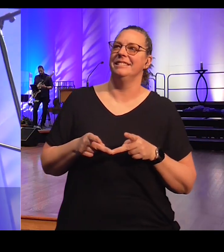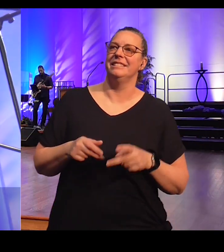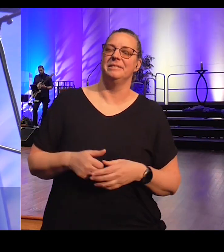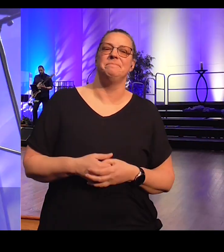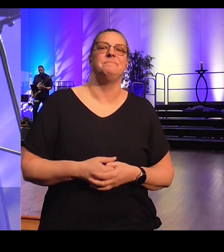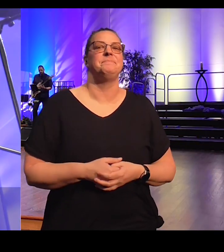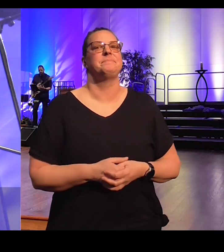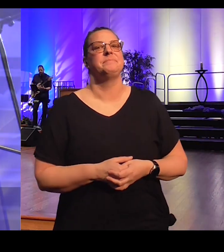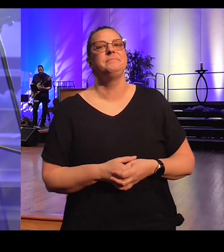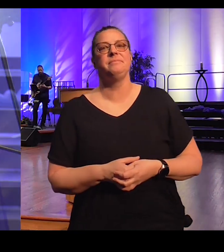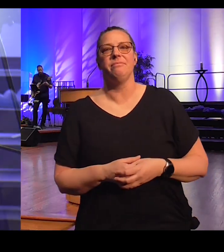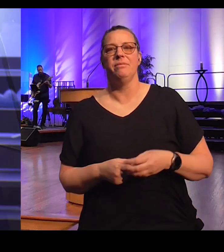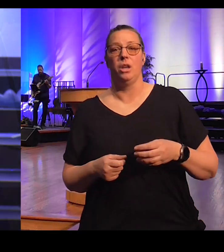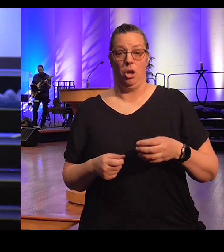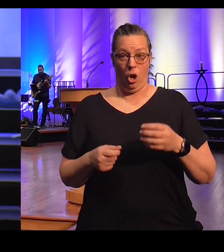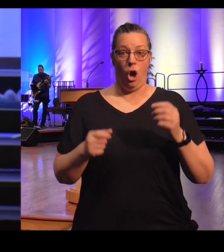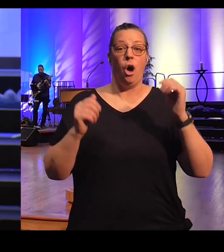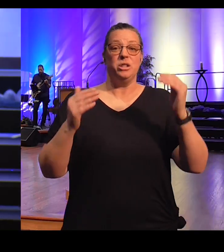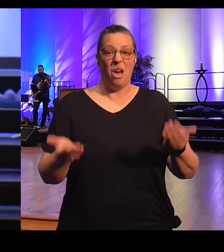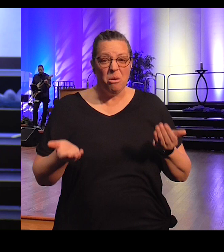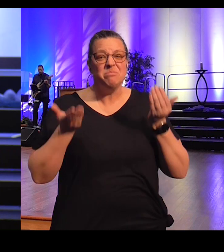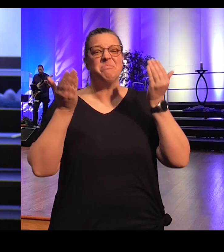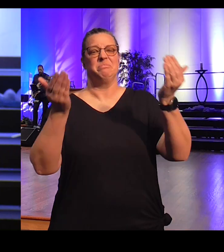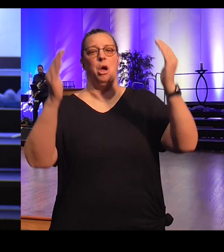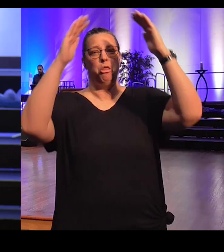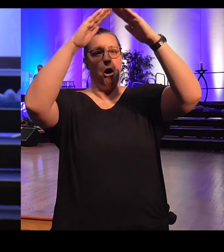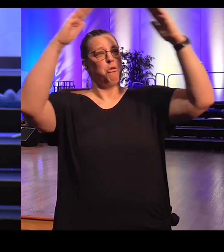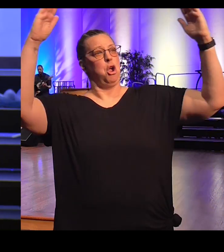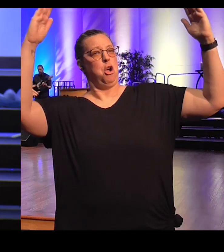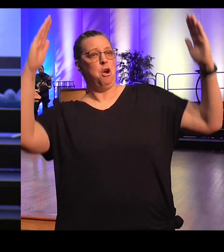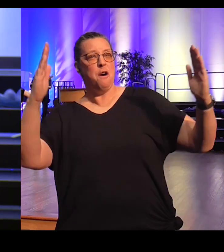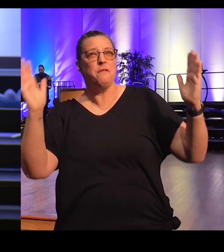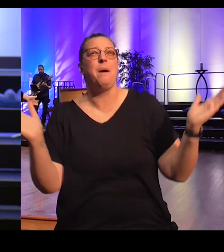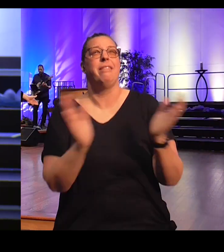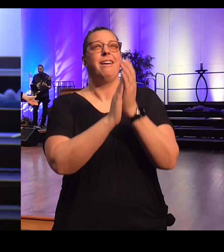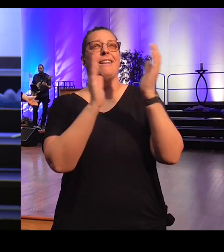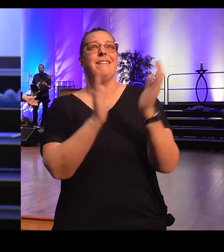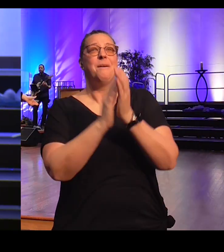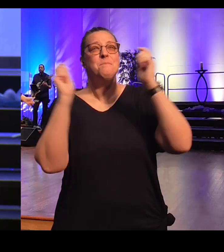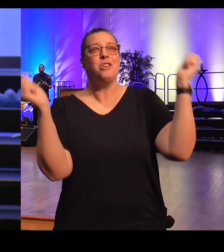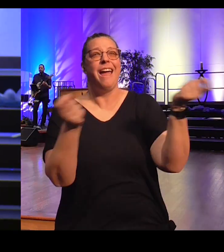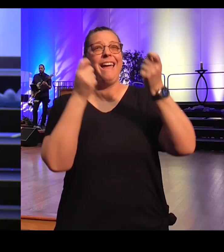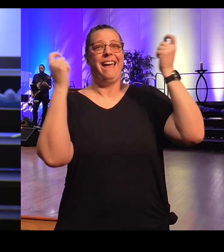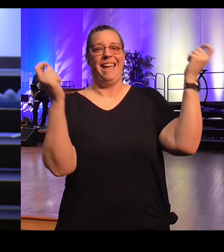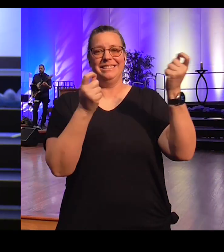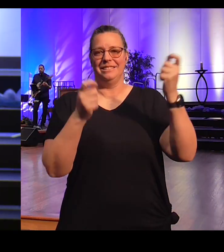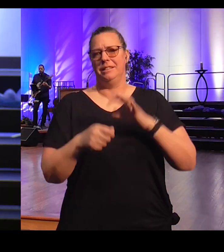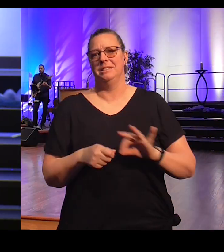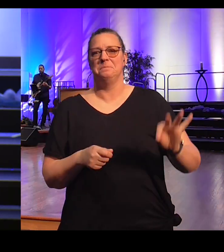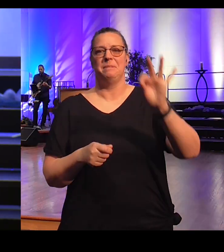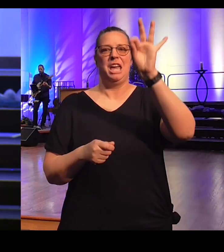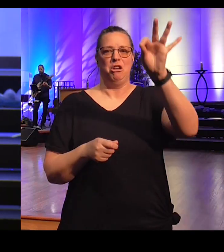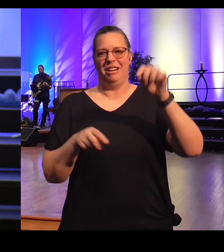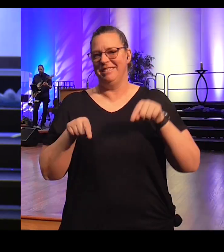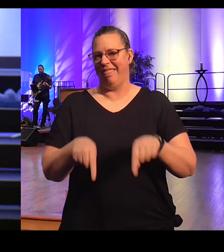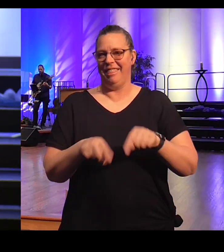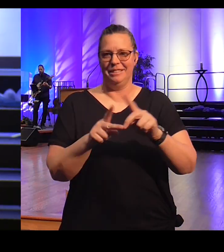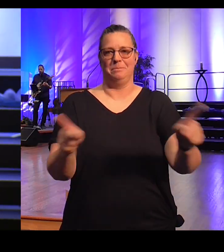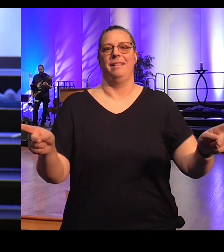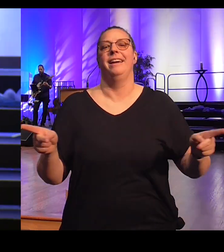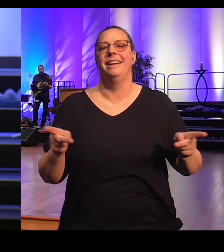place. Raise the roof with shouts of praise. Spirit's in this